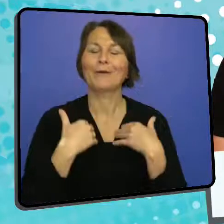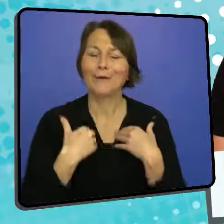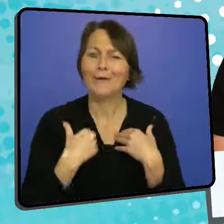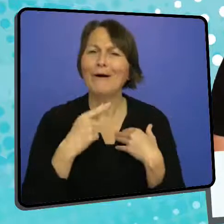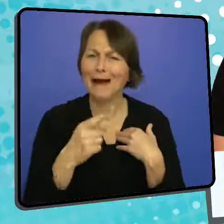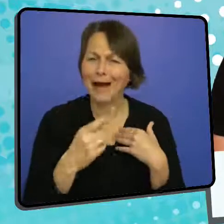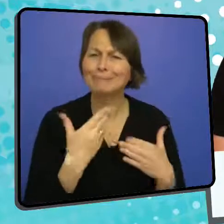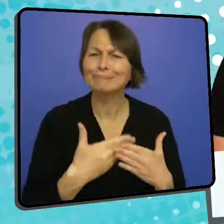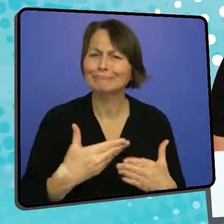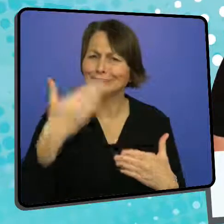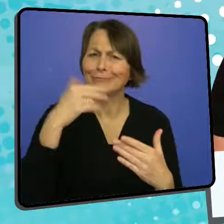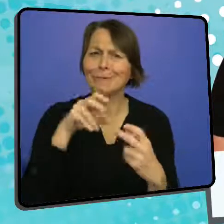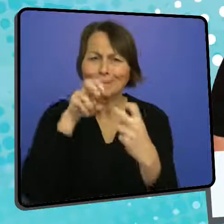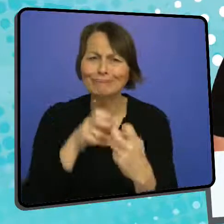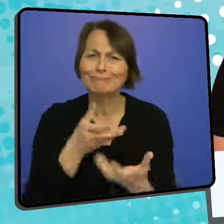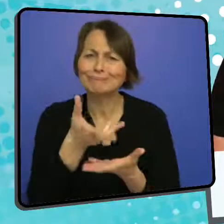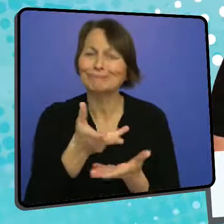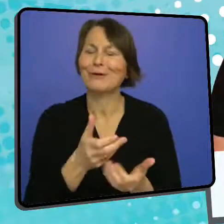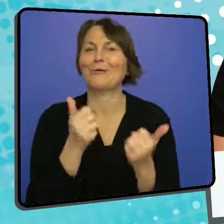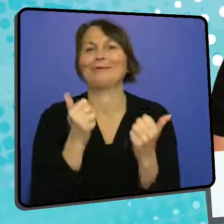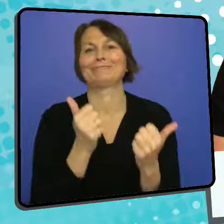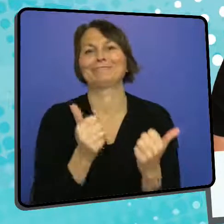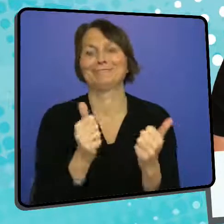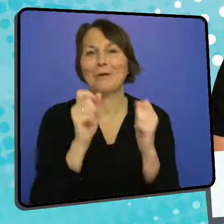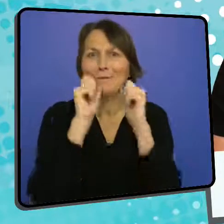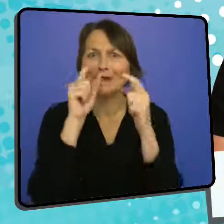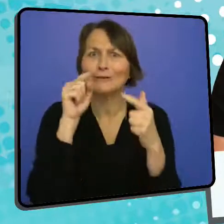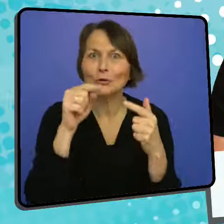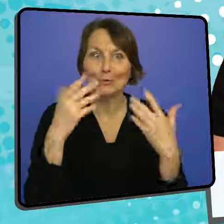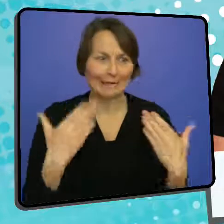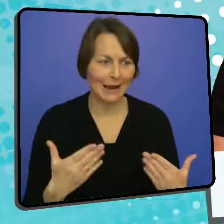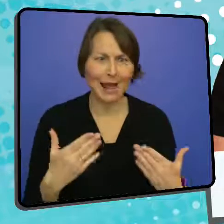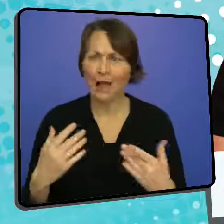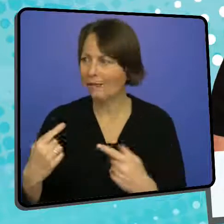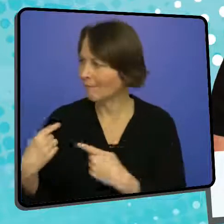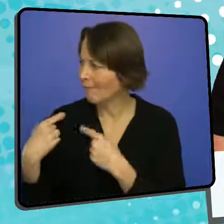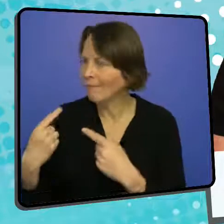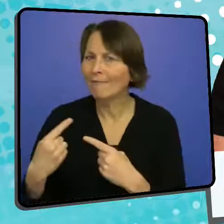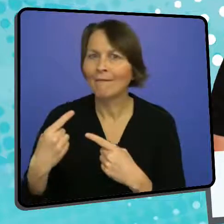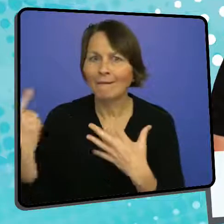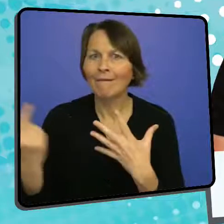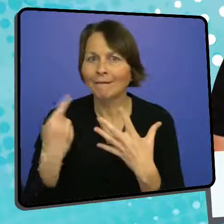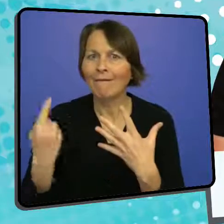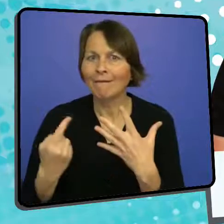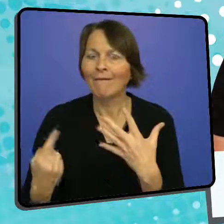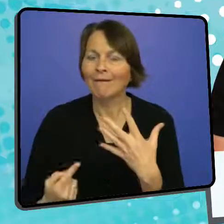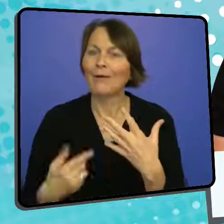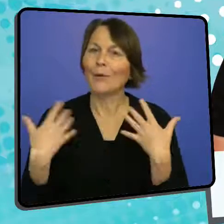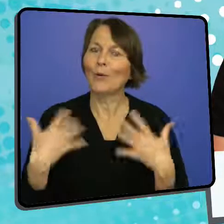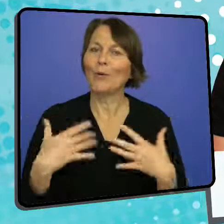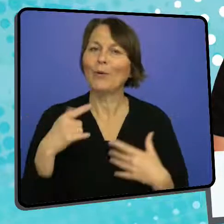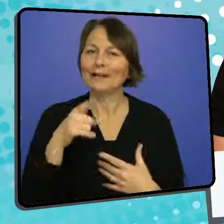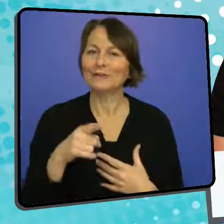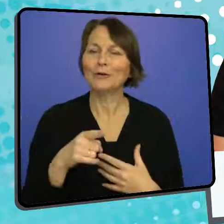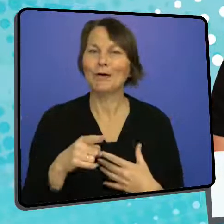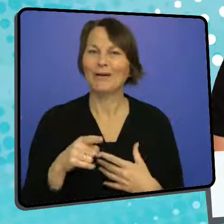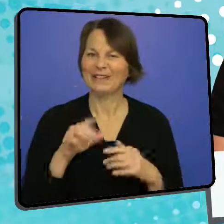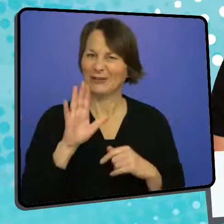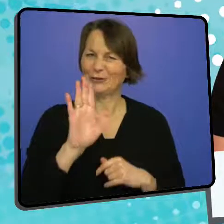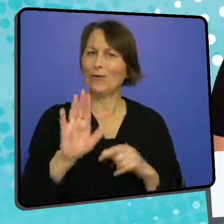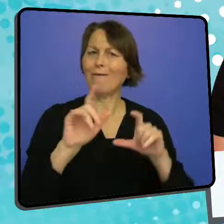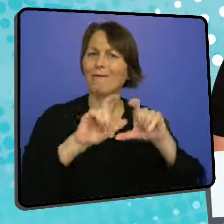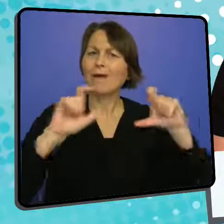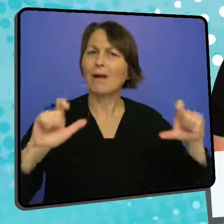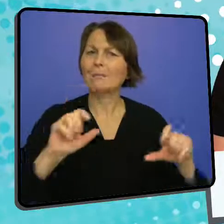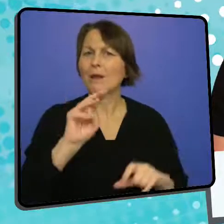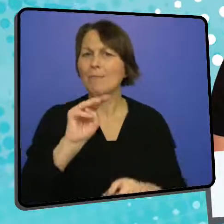so yeah, it's so amazing to see what you're doing today, and actually how Multiverse is helping everyone else train as